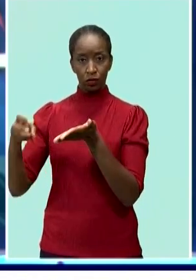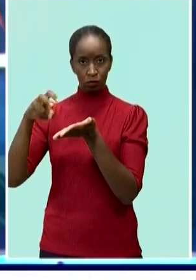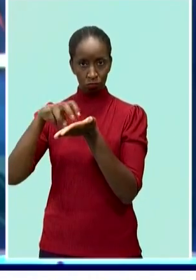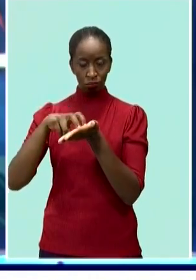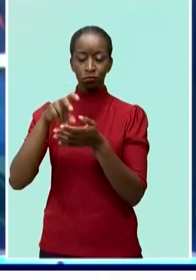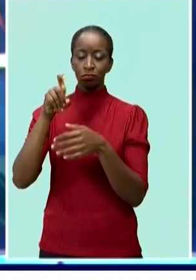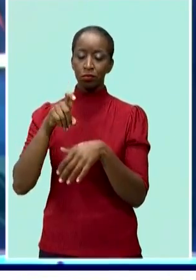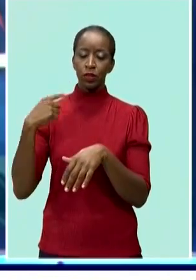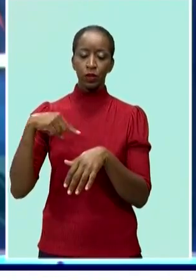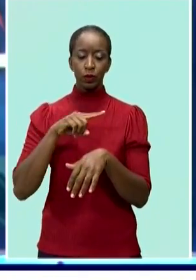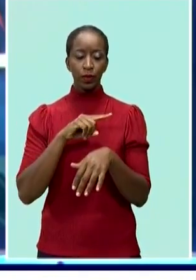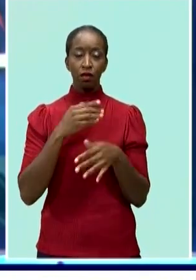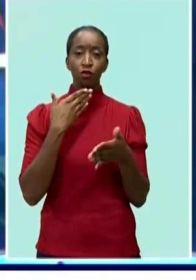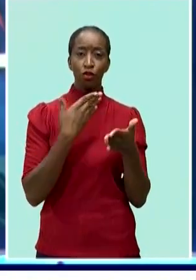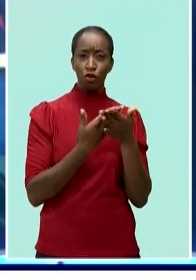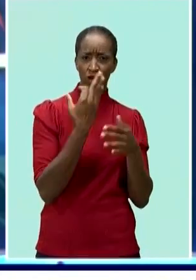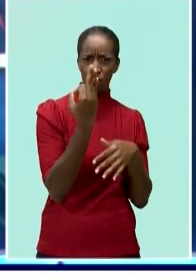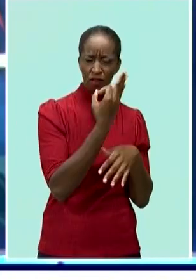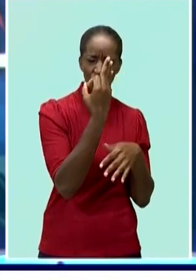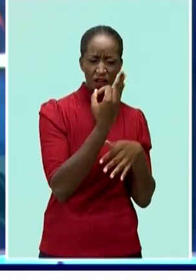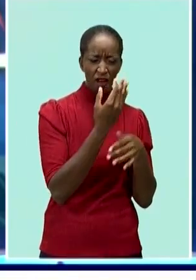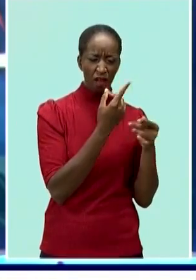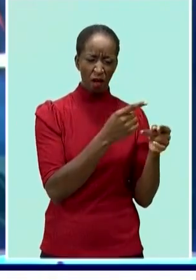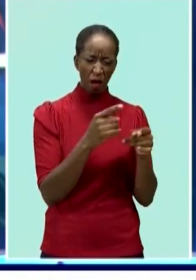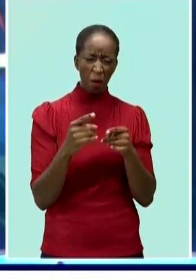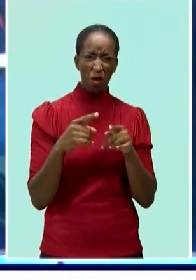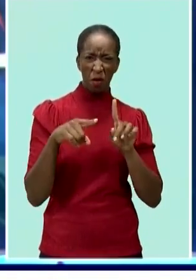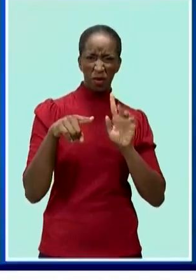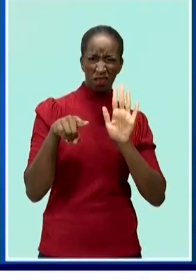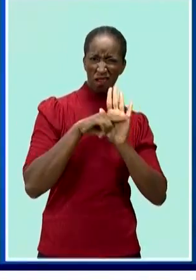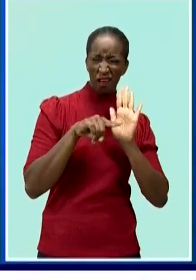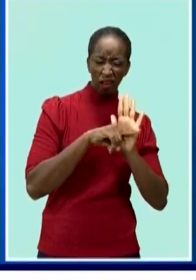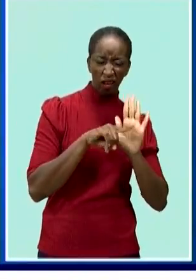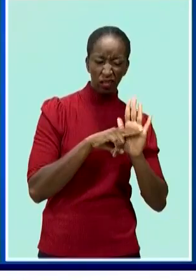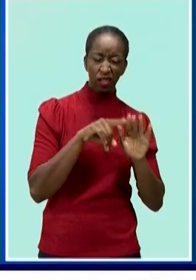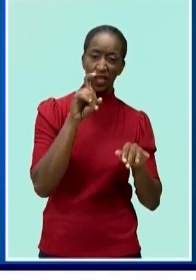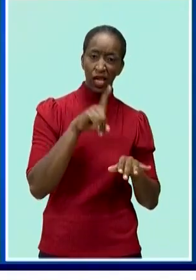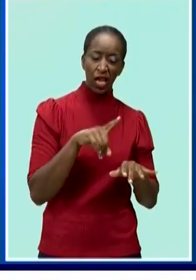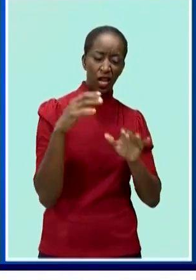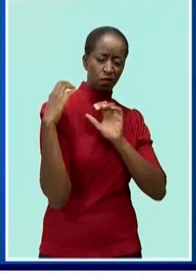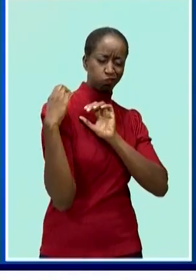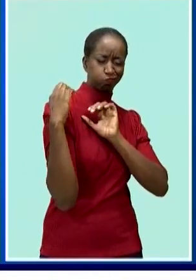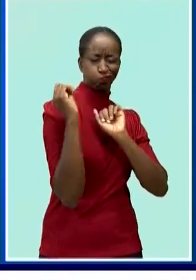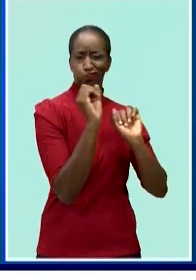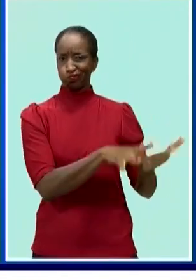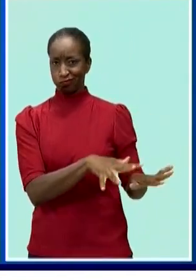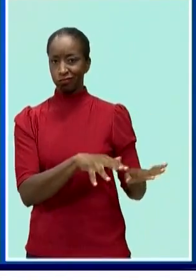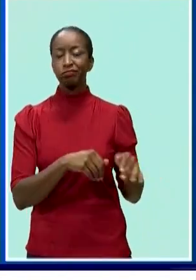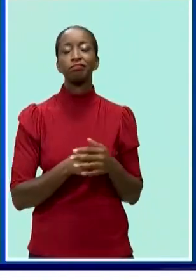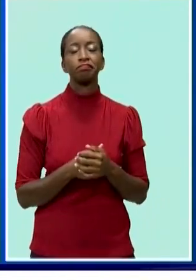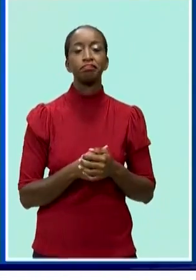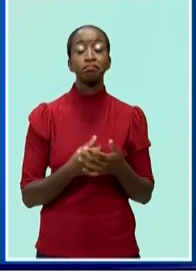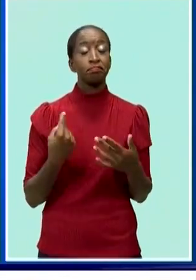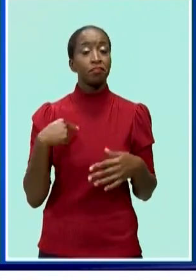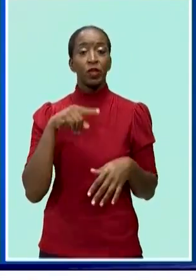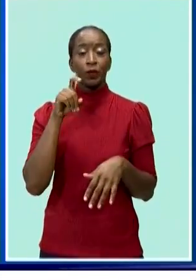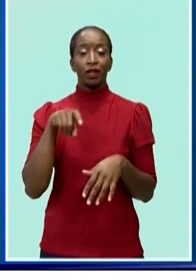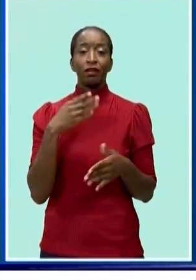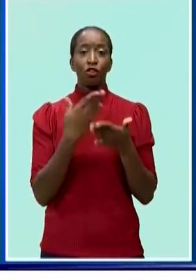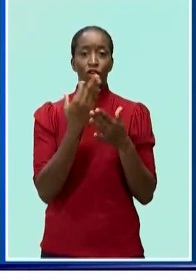from those Good Friday experiences. We need to move from those Good Friday experiences where we fight